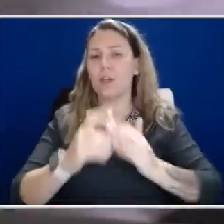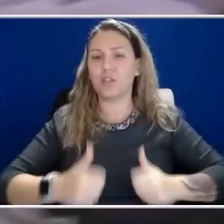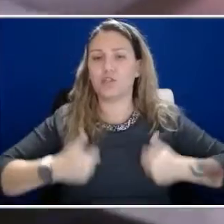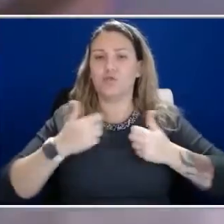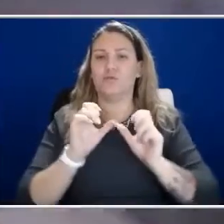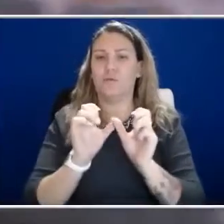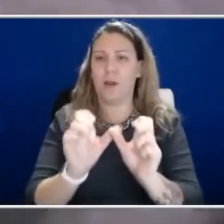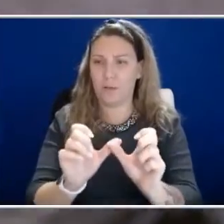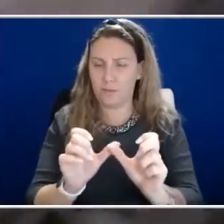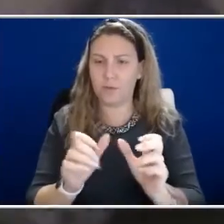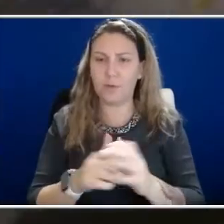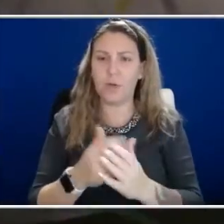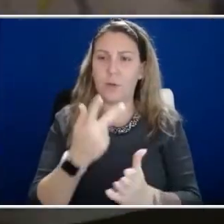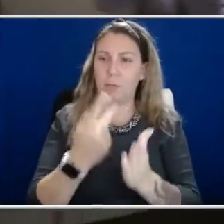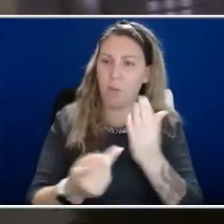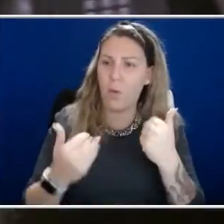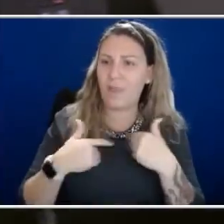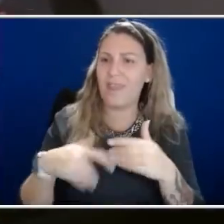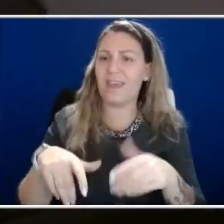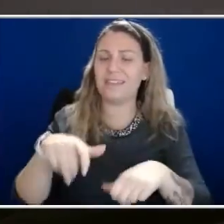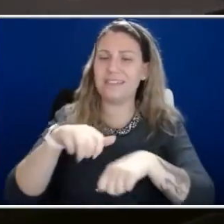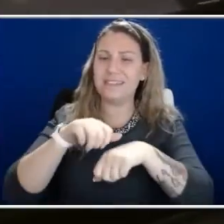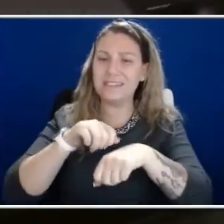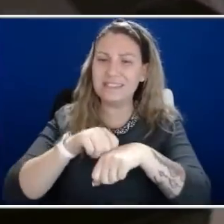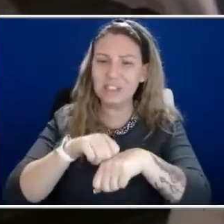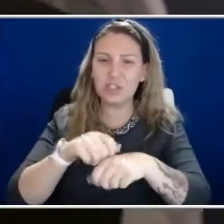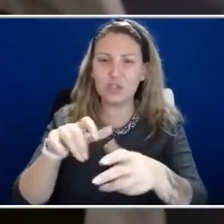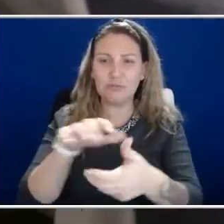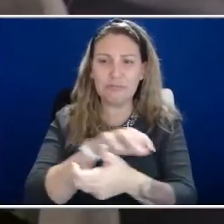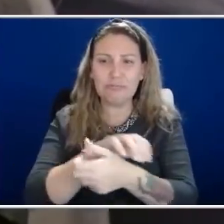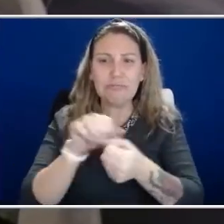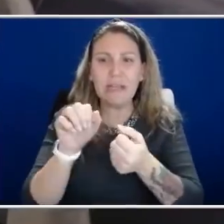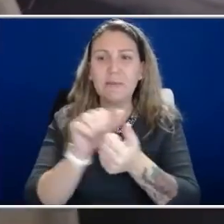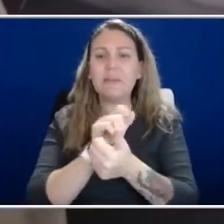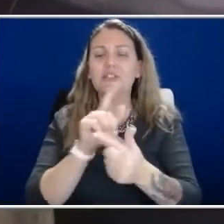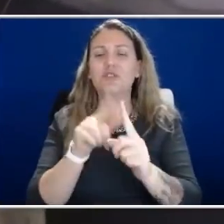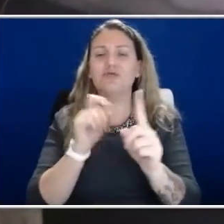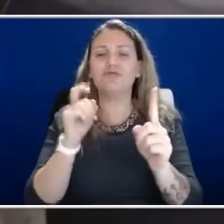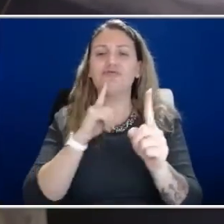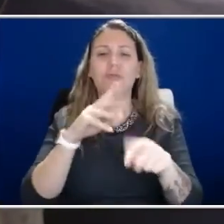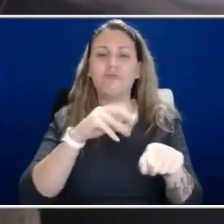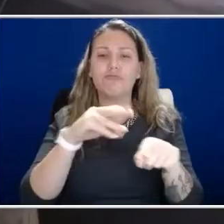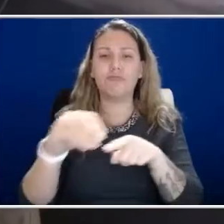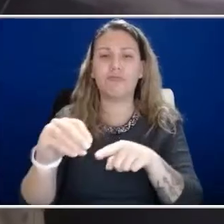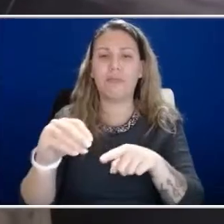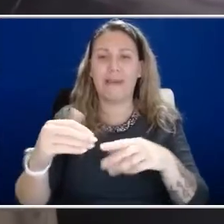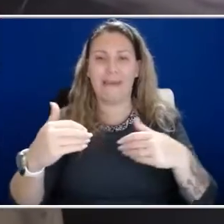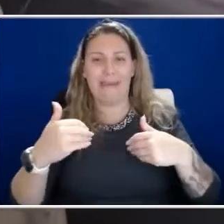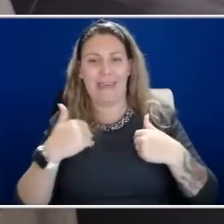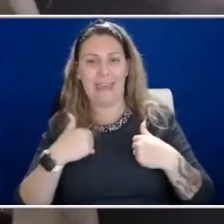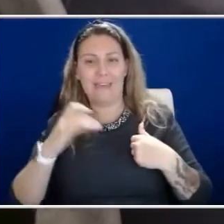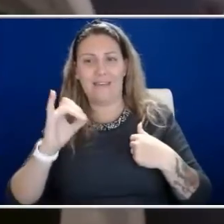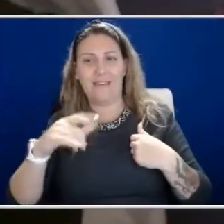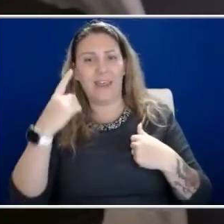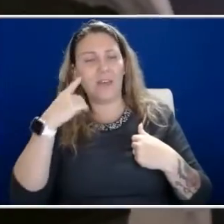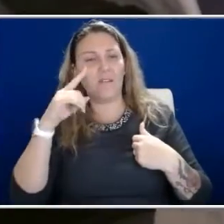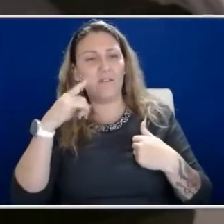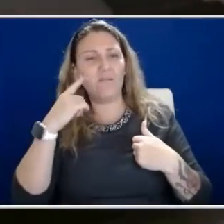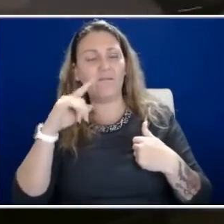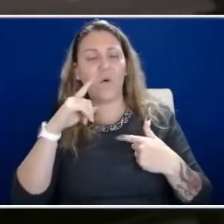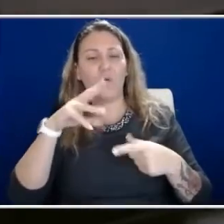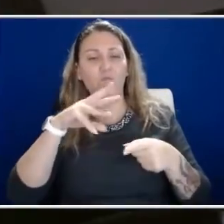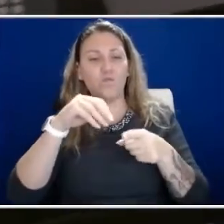some tissue damage from the radiation, Dr. Orr? Yes, both these patients are receiving hyperbarics for